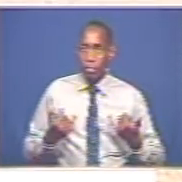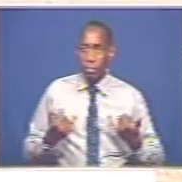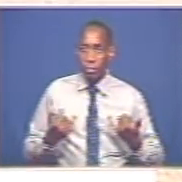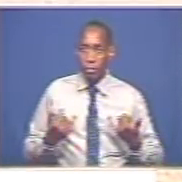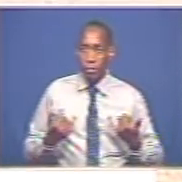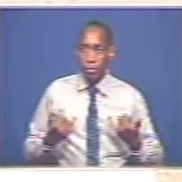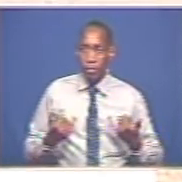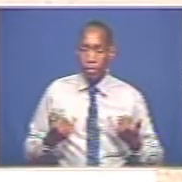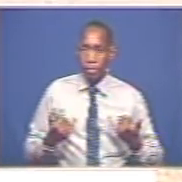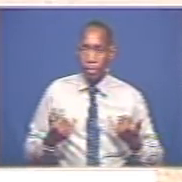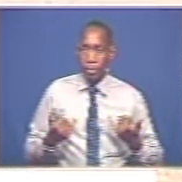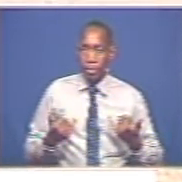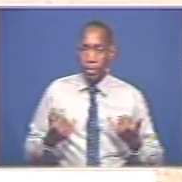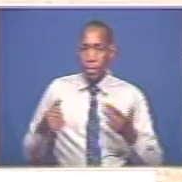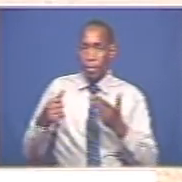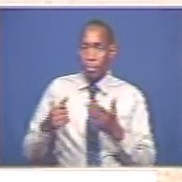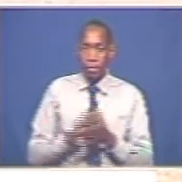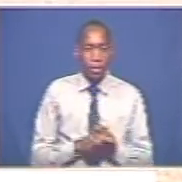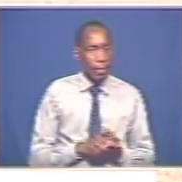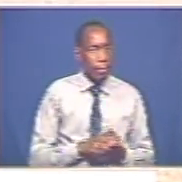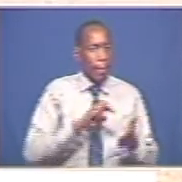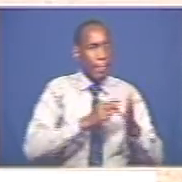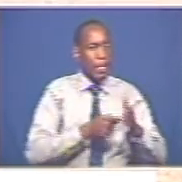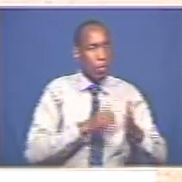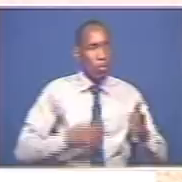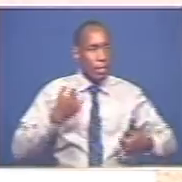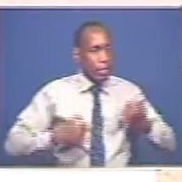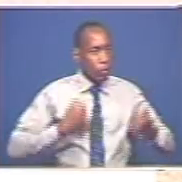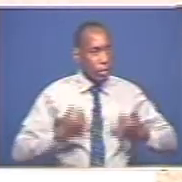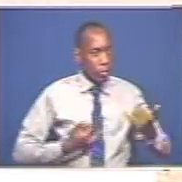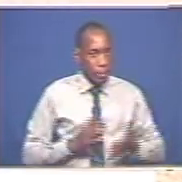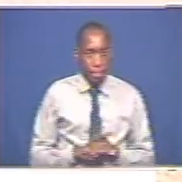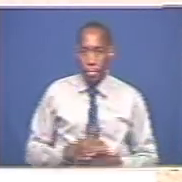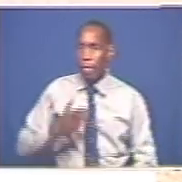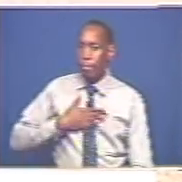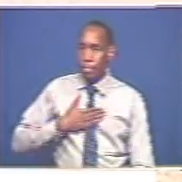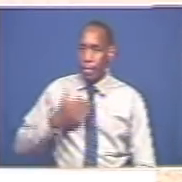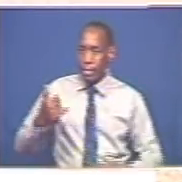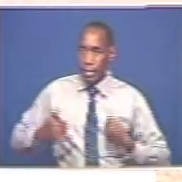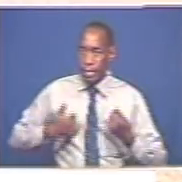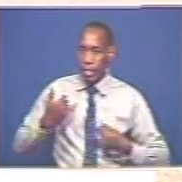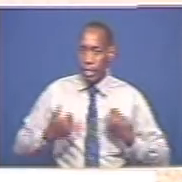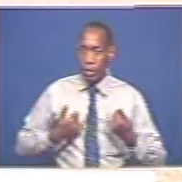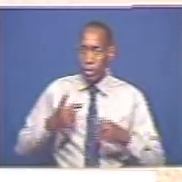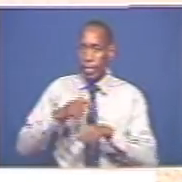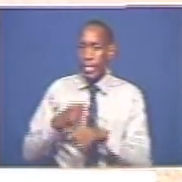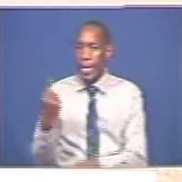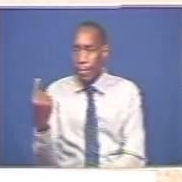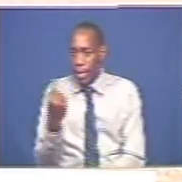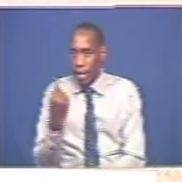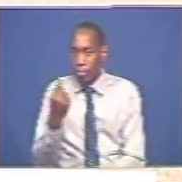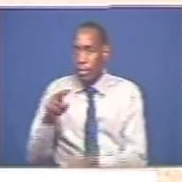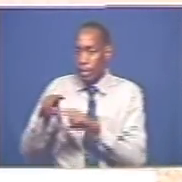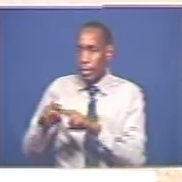to disturb me. And what do you mean you enjoyed it? What did you enjoy? I enjoyed the solitude. I would just sit and start